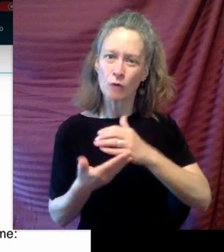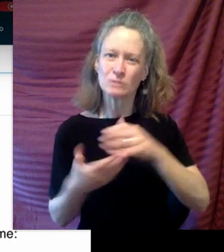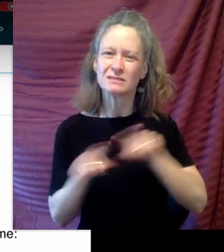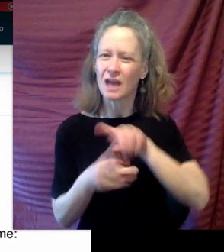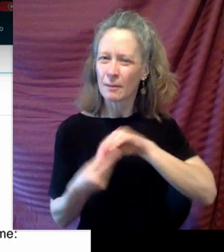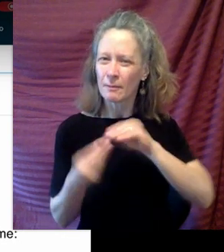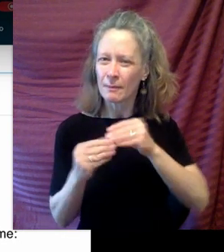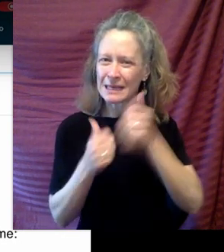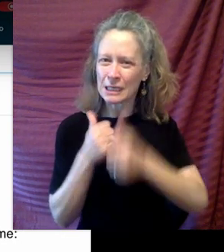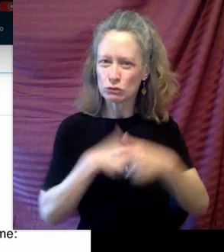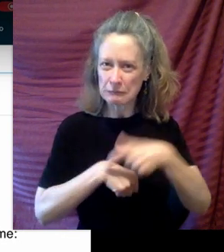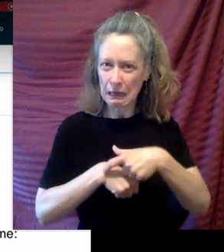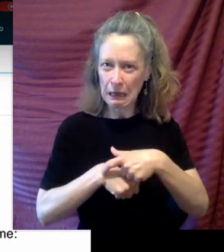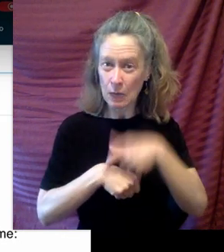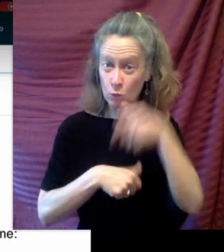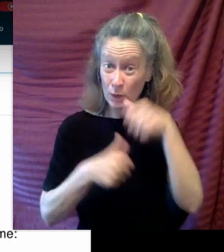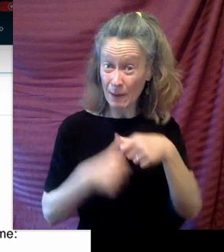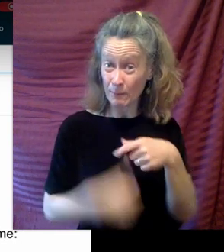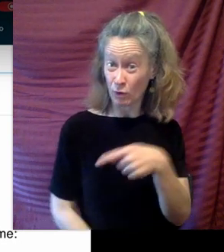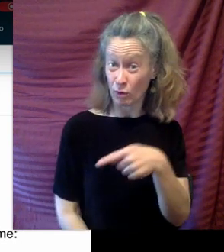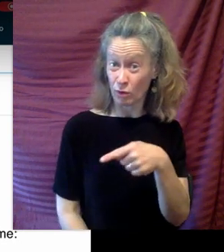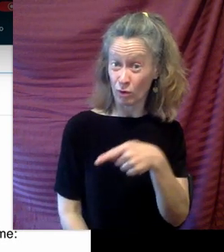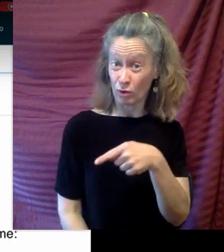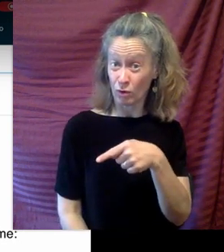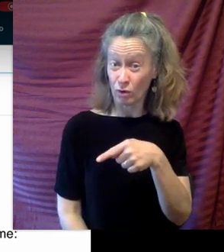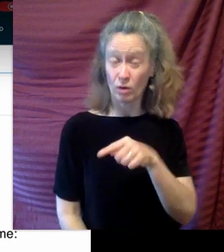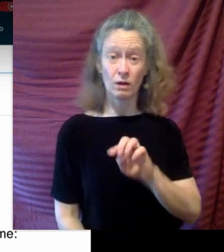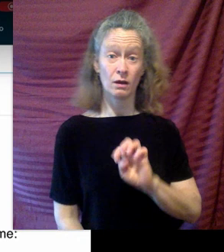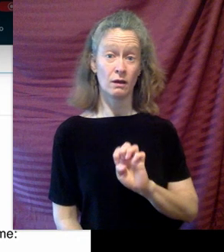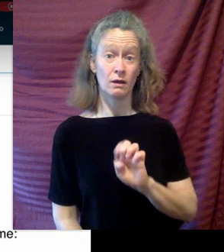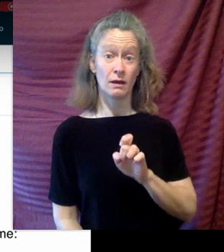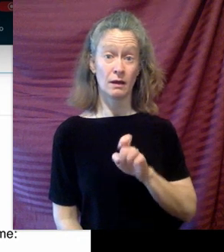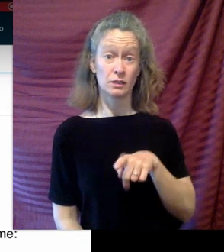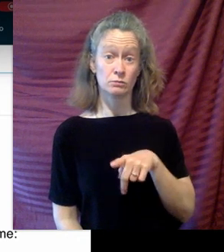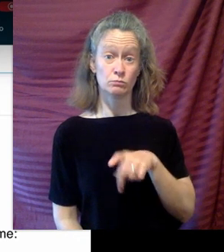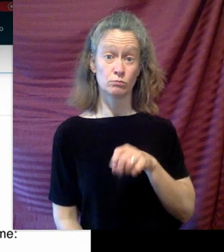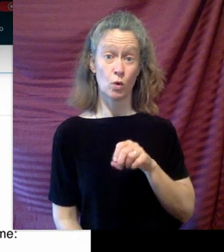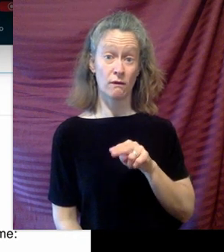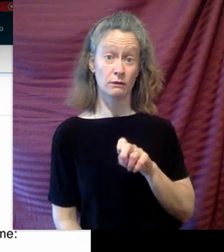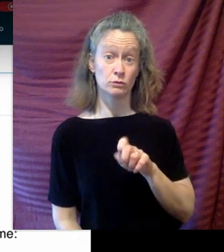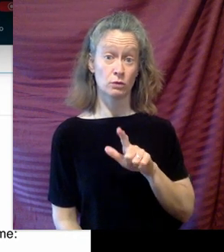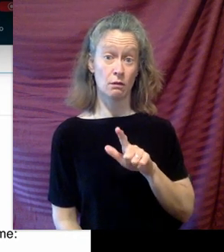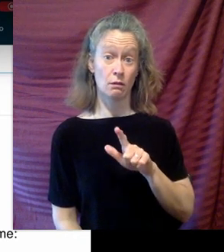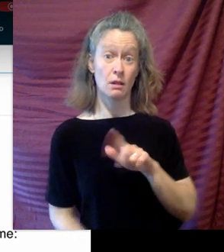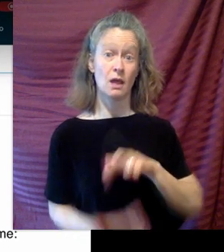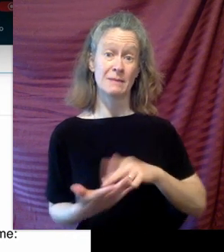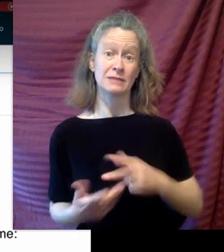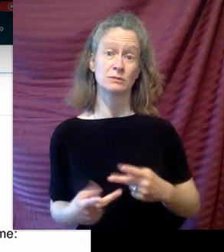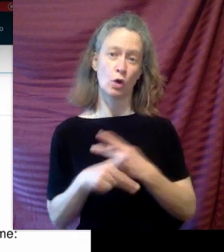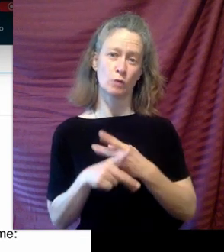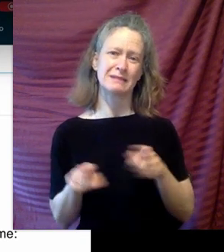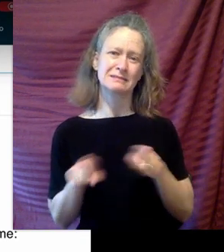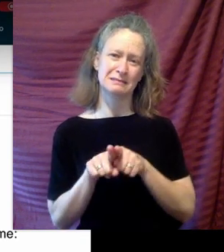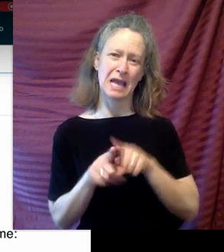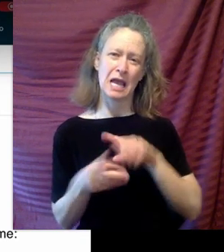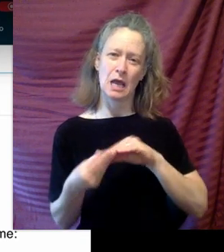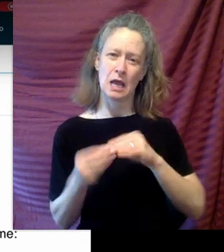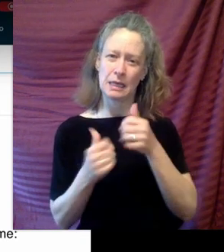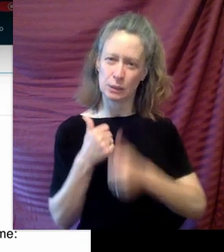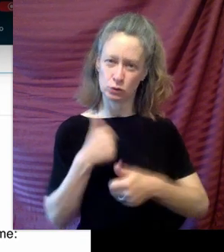So remember, exponential means we are multiplying by the same amount each time.